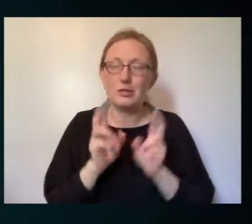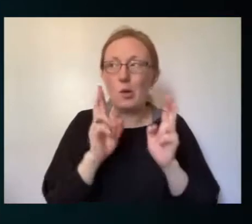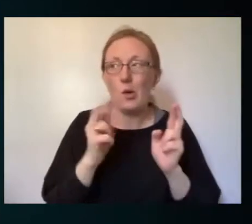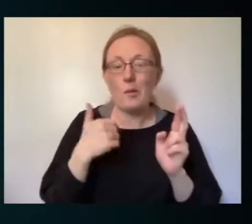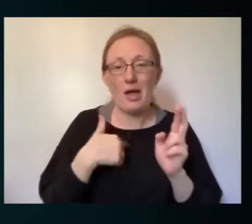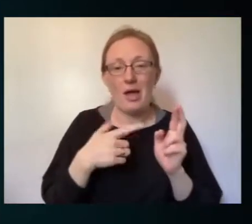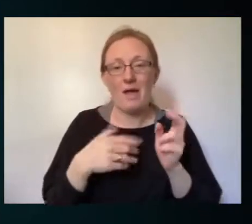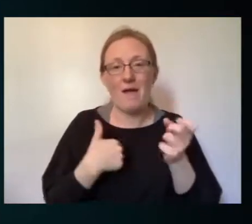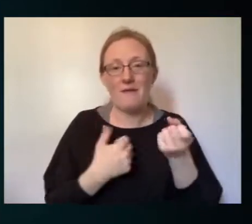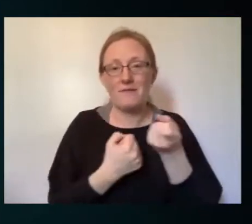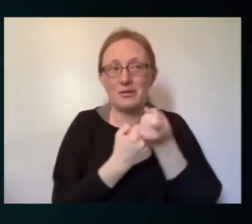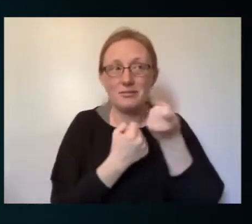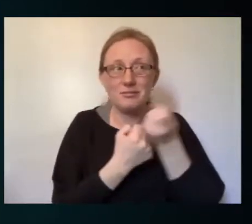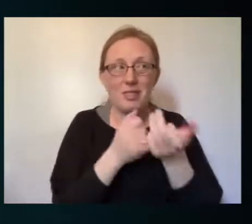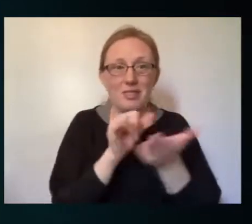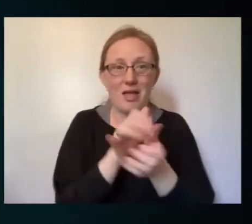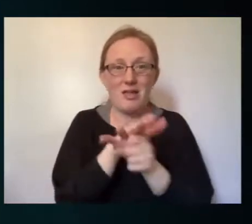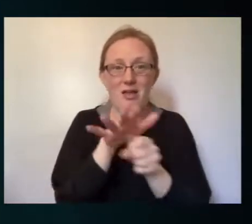amplified enough now.